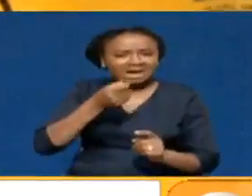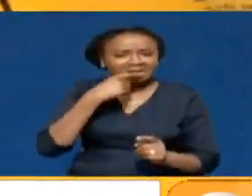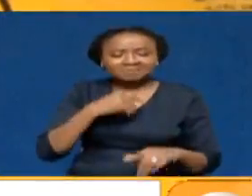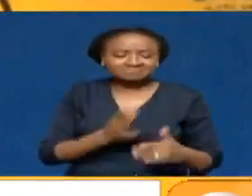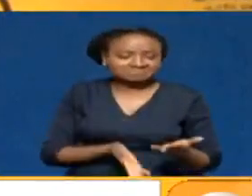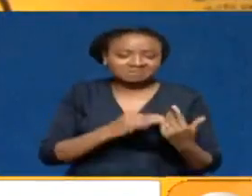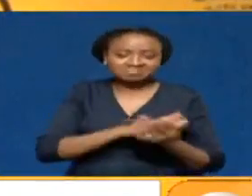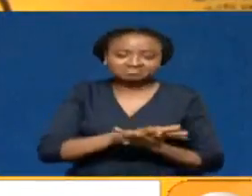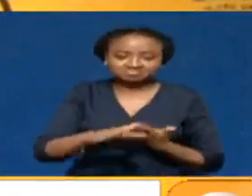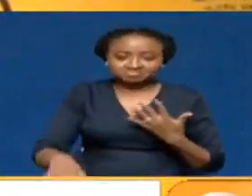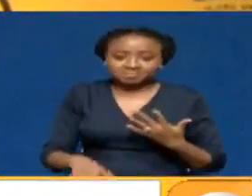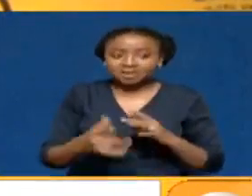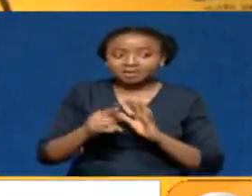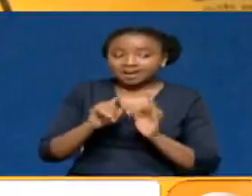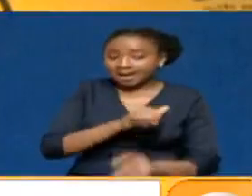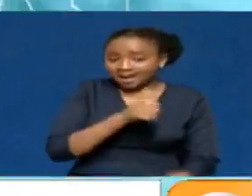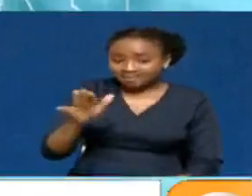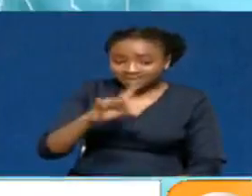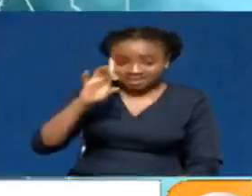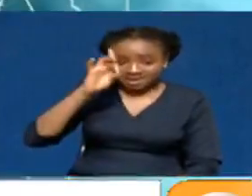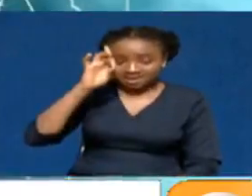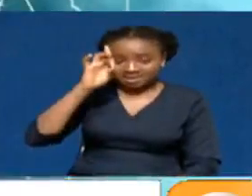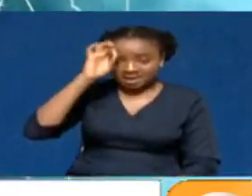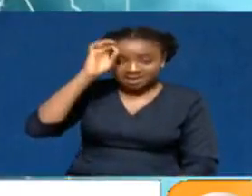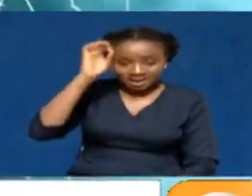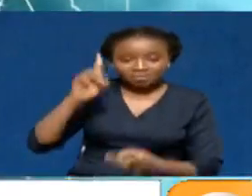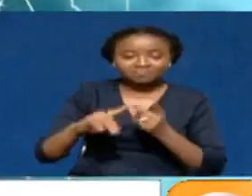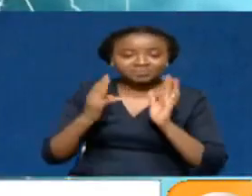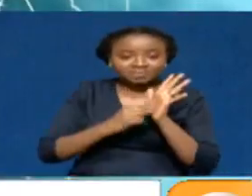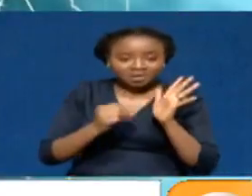cases. Nyandarua, 1,532. Makueni,